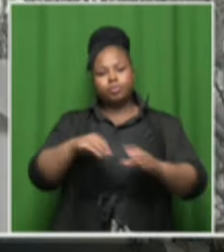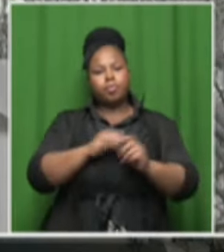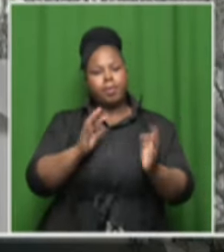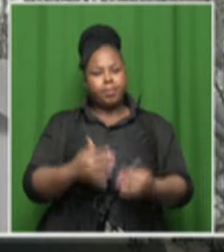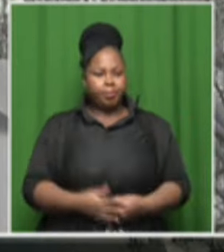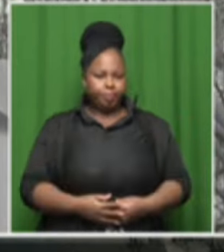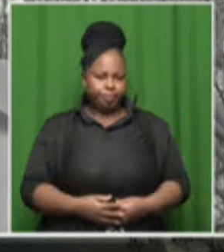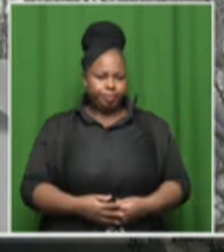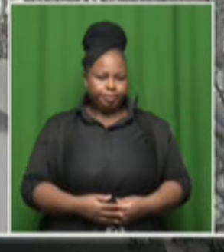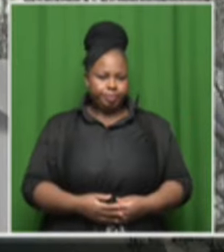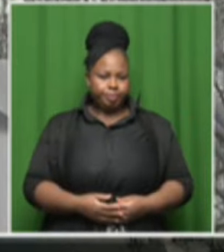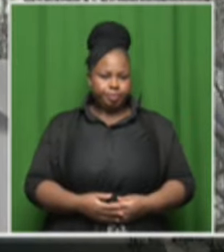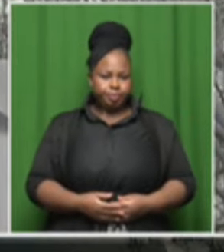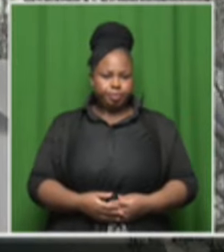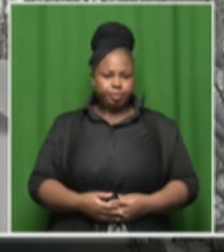regard.